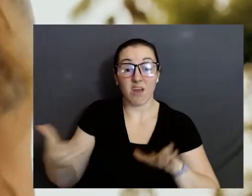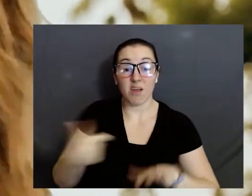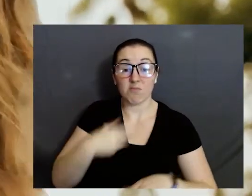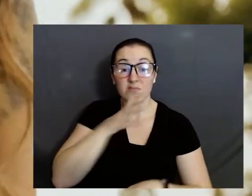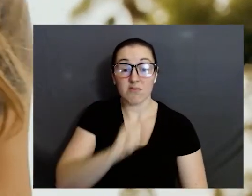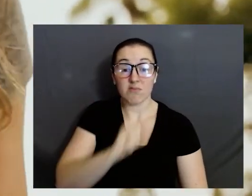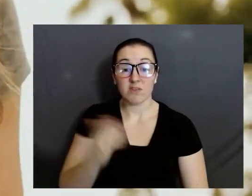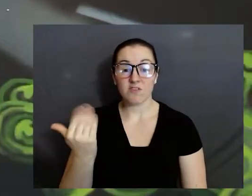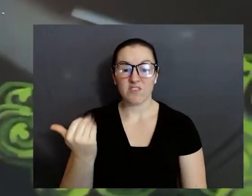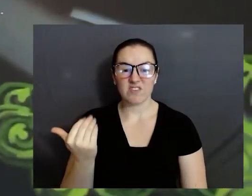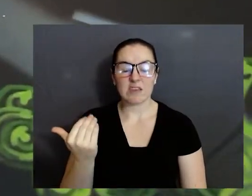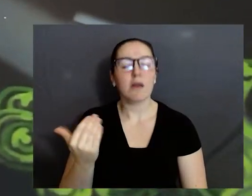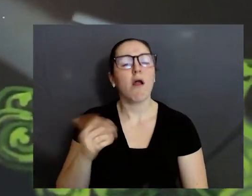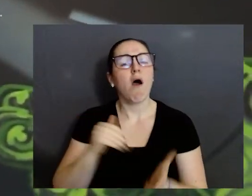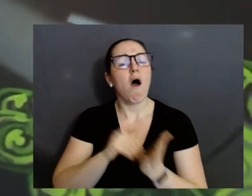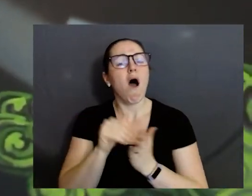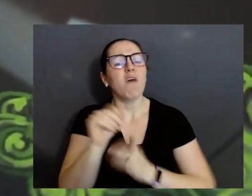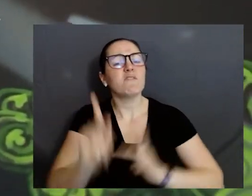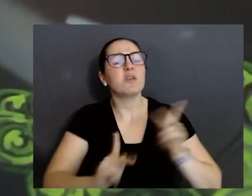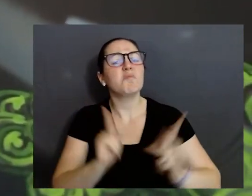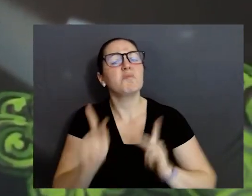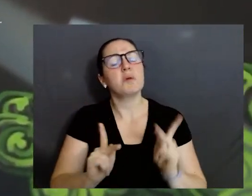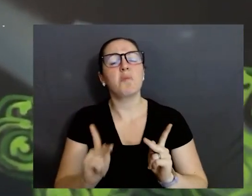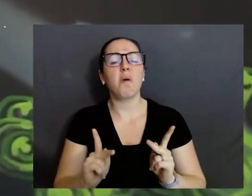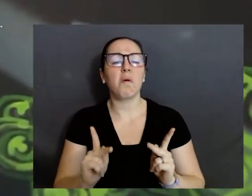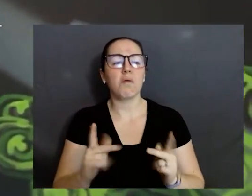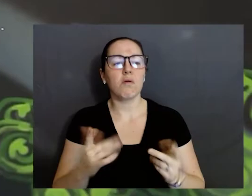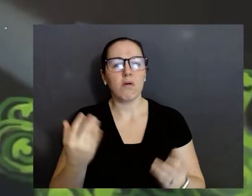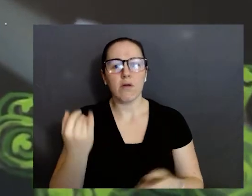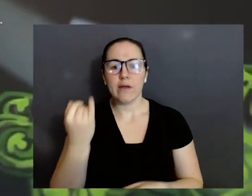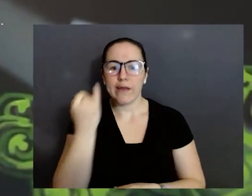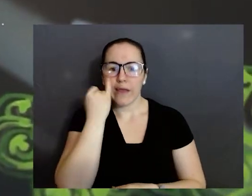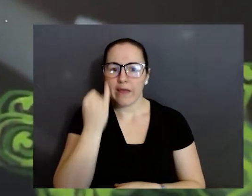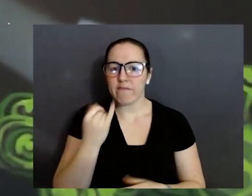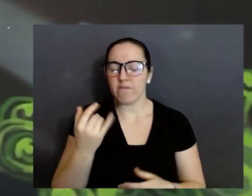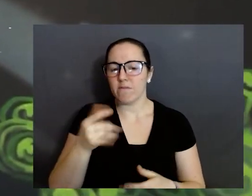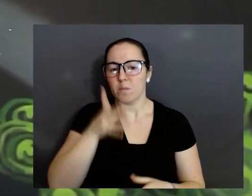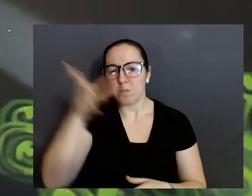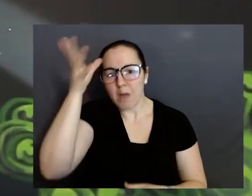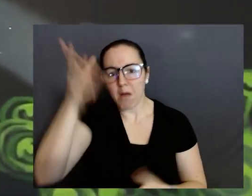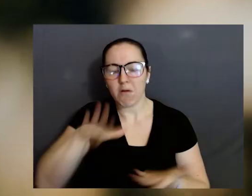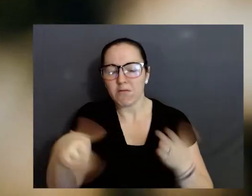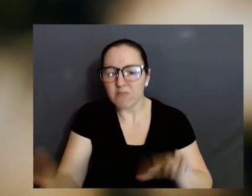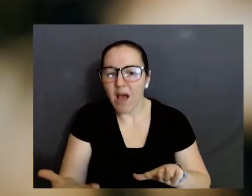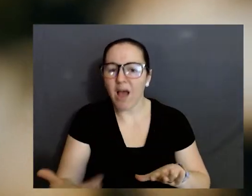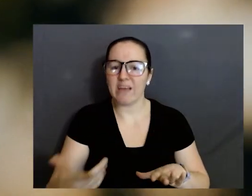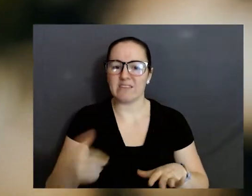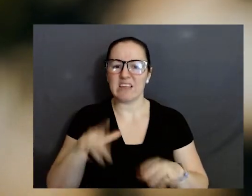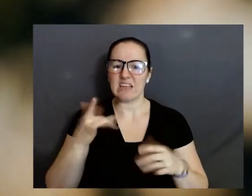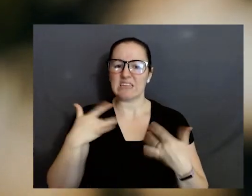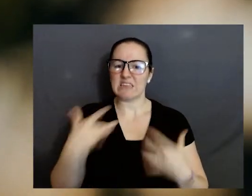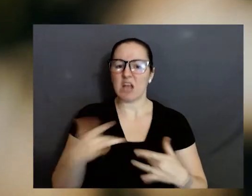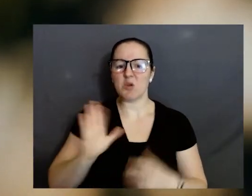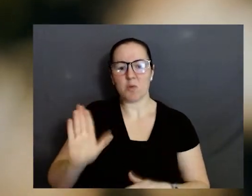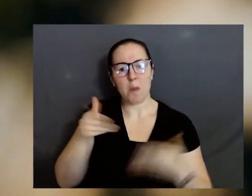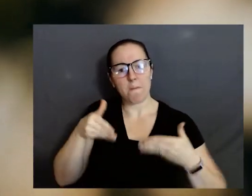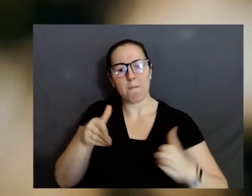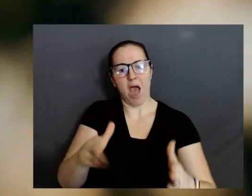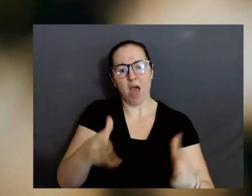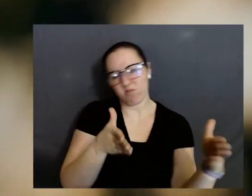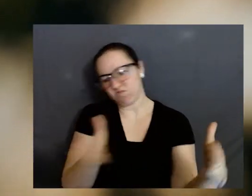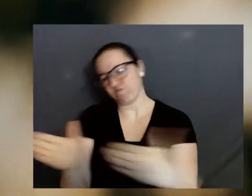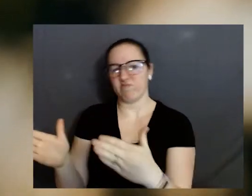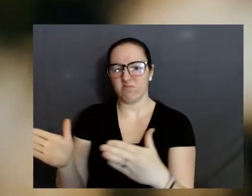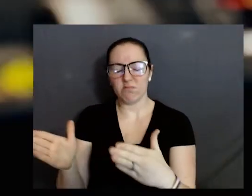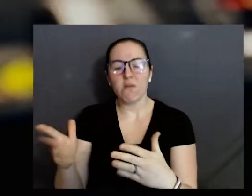I lost my father when I was 15, and I think a lot of times people will use that as an excuse to kind of just completely go off